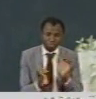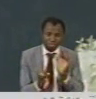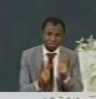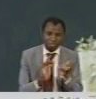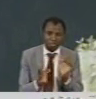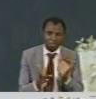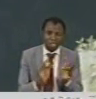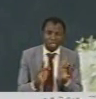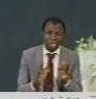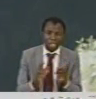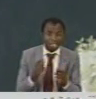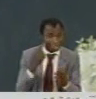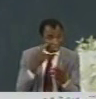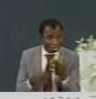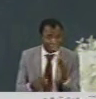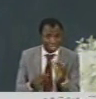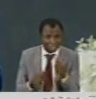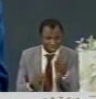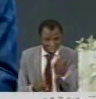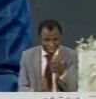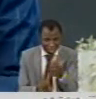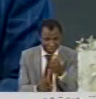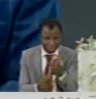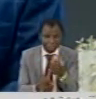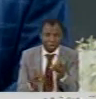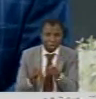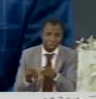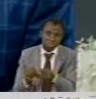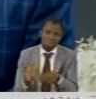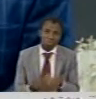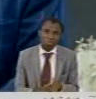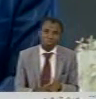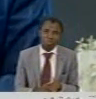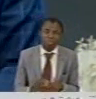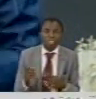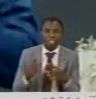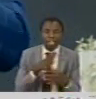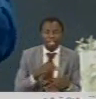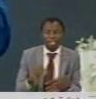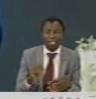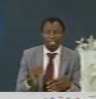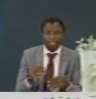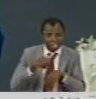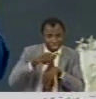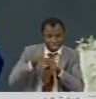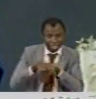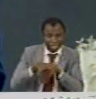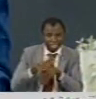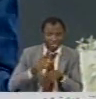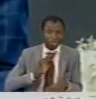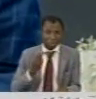also. Check yourself and send us